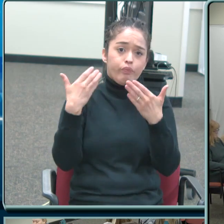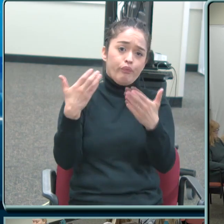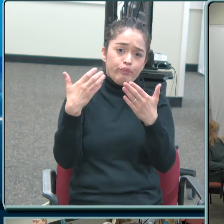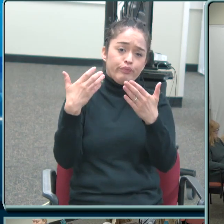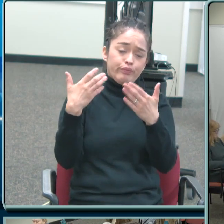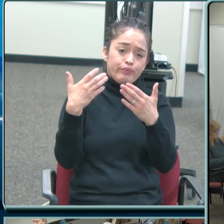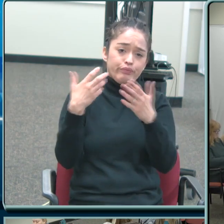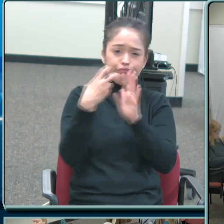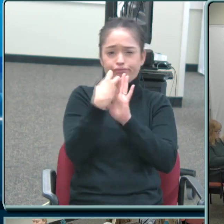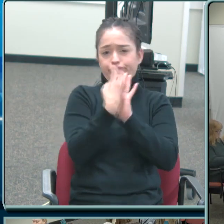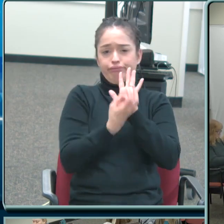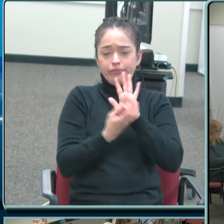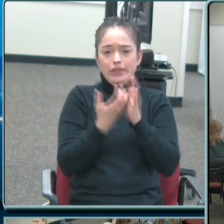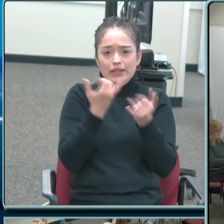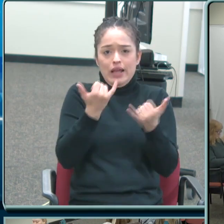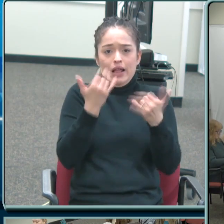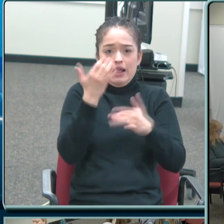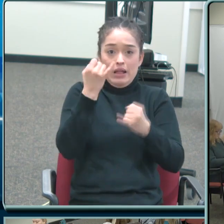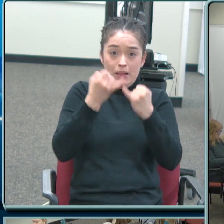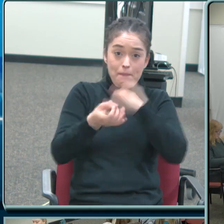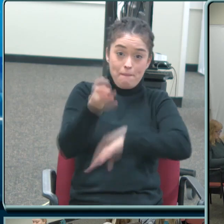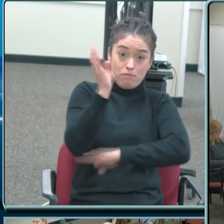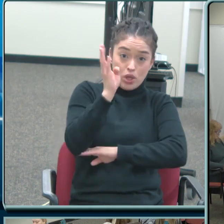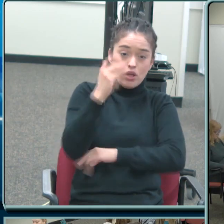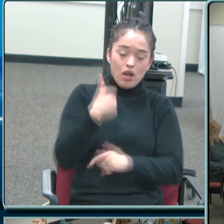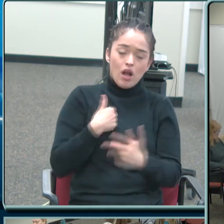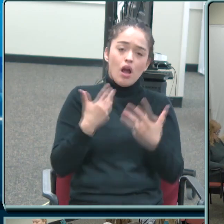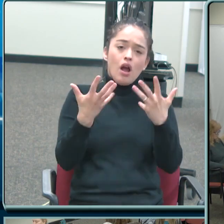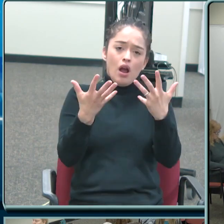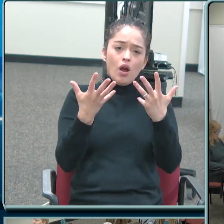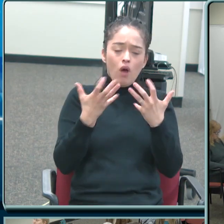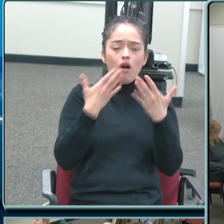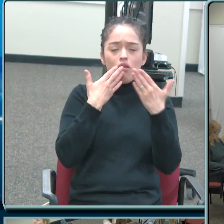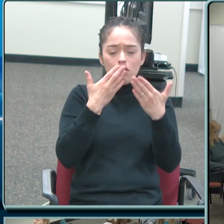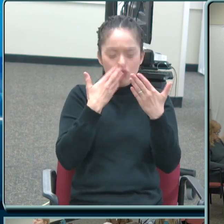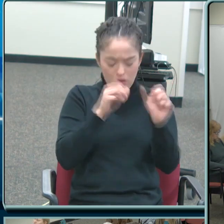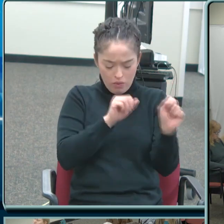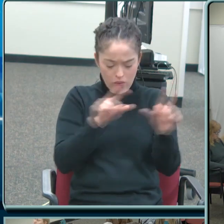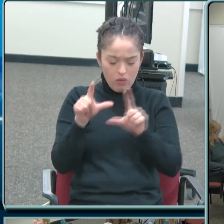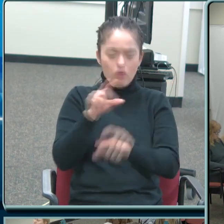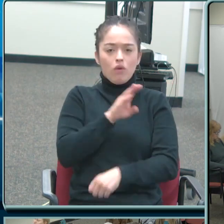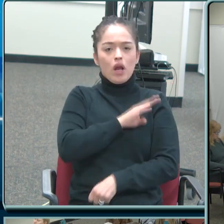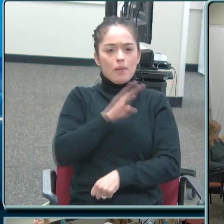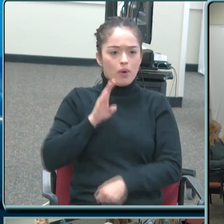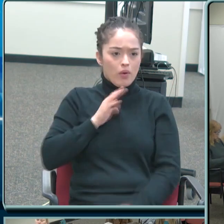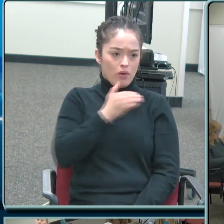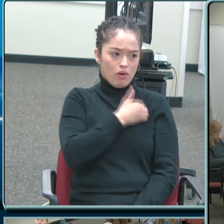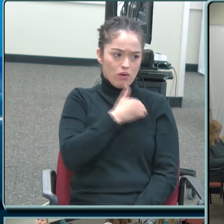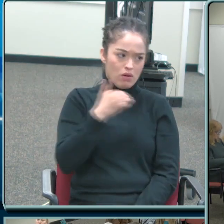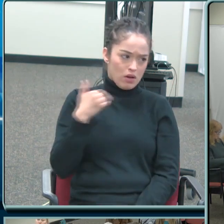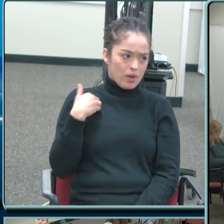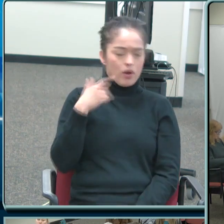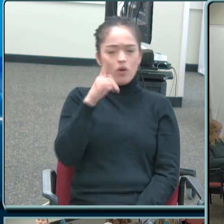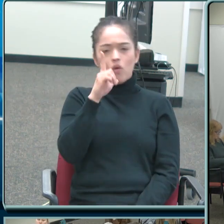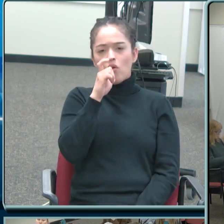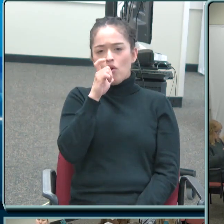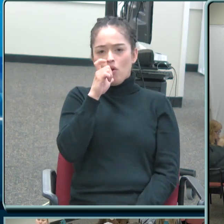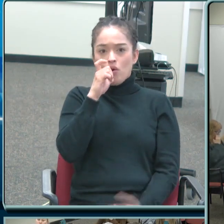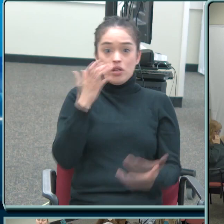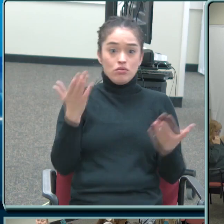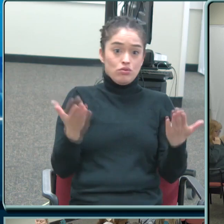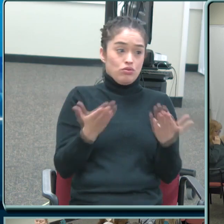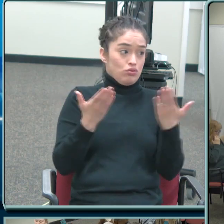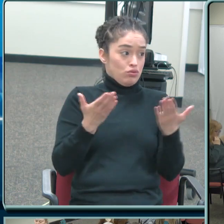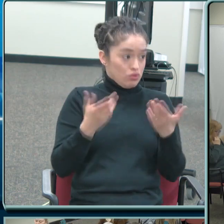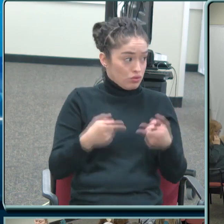the last presentation is I did want to thank all of the board members that were present